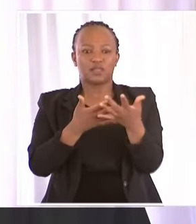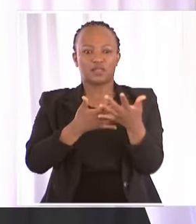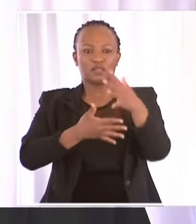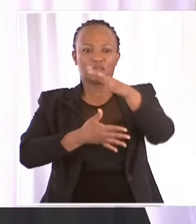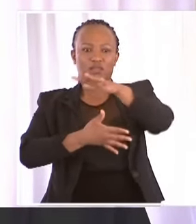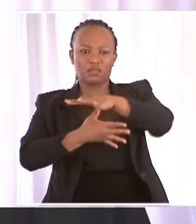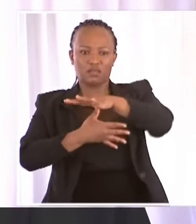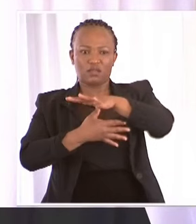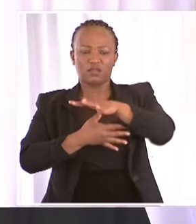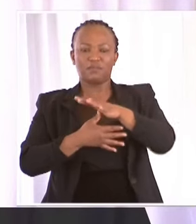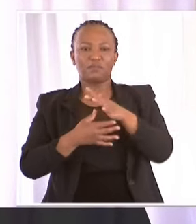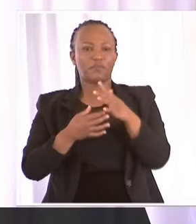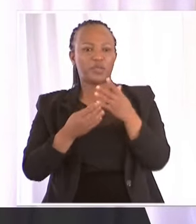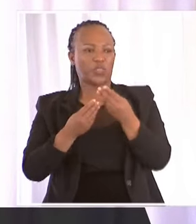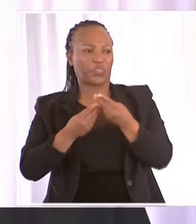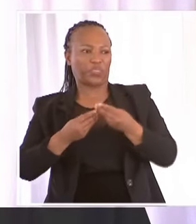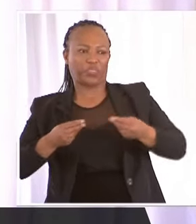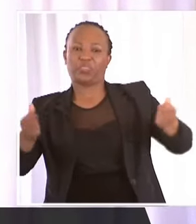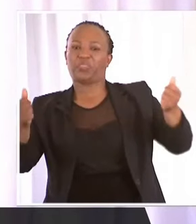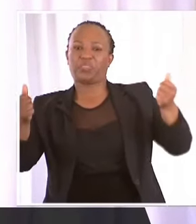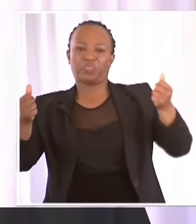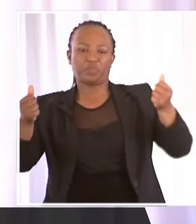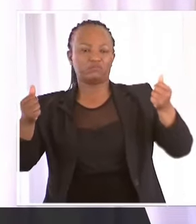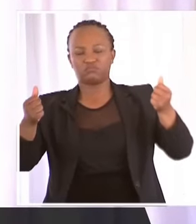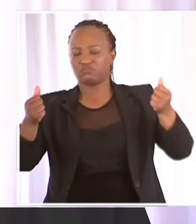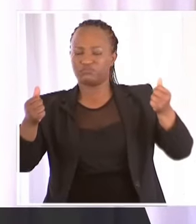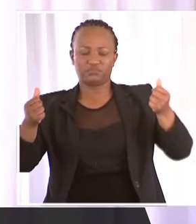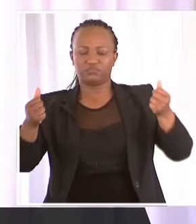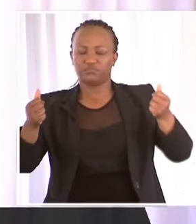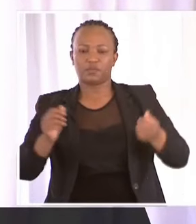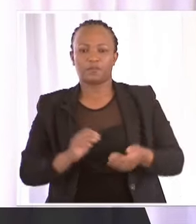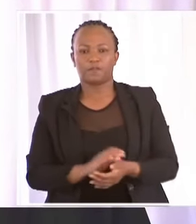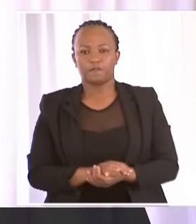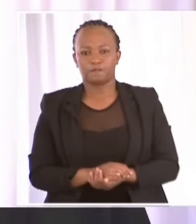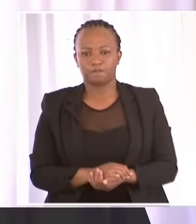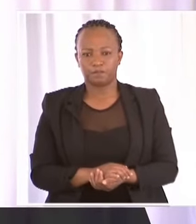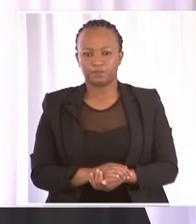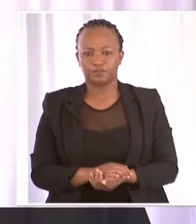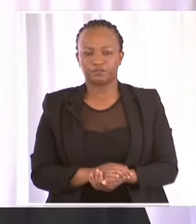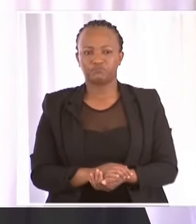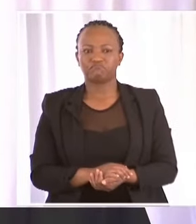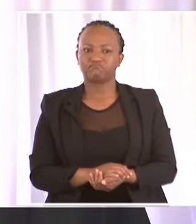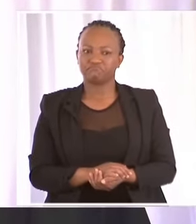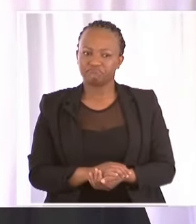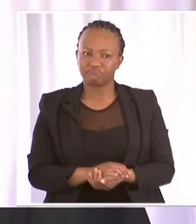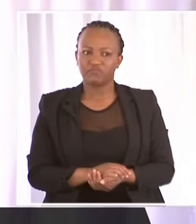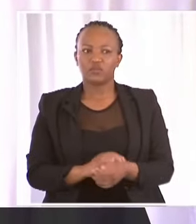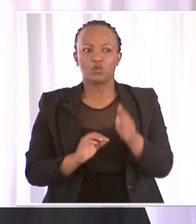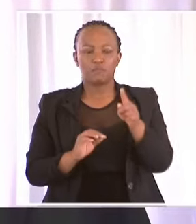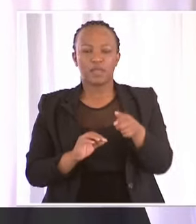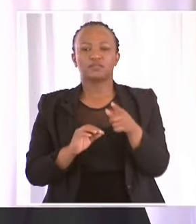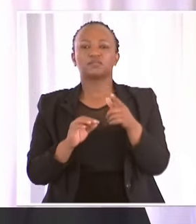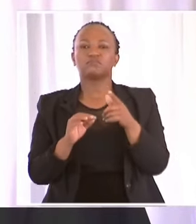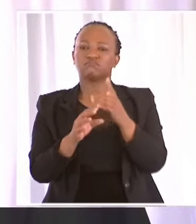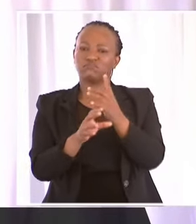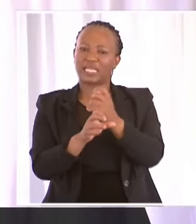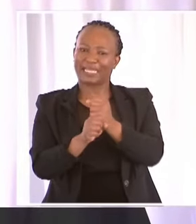not disappear like mist in the sun, but that it is restored,